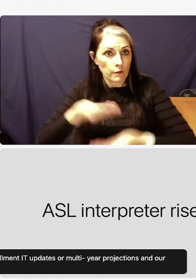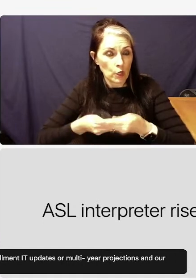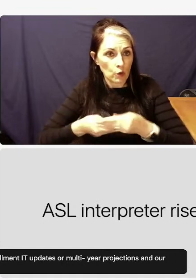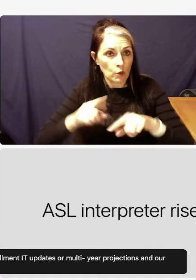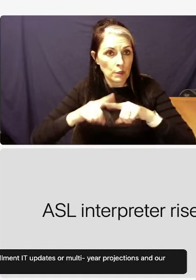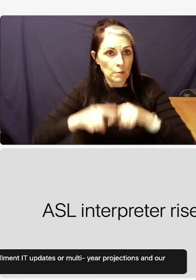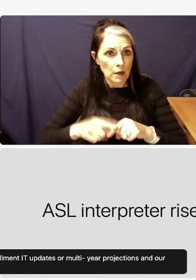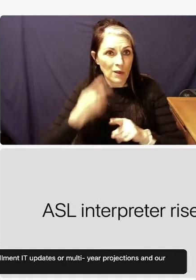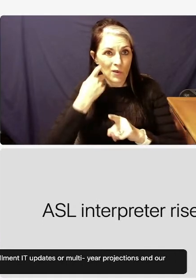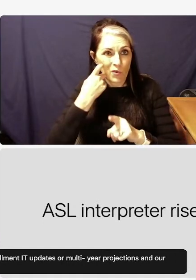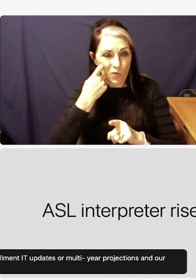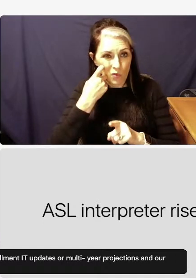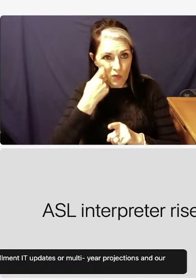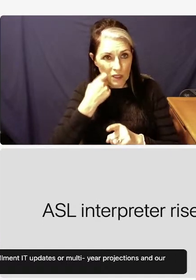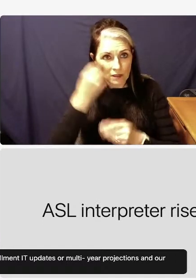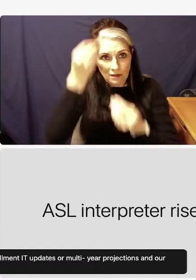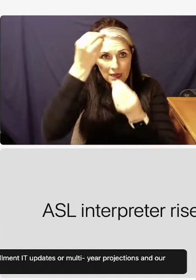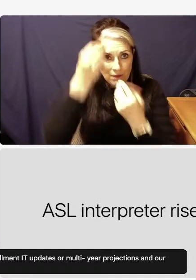information